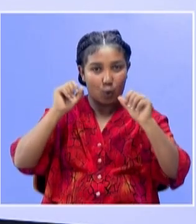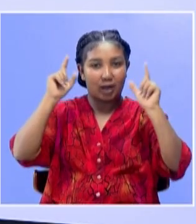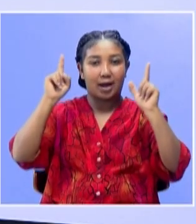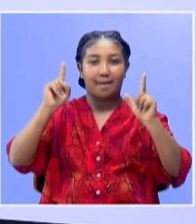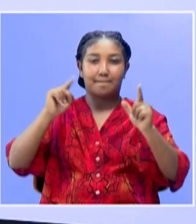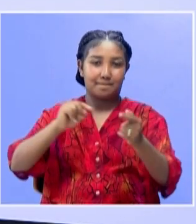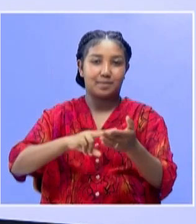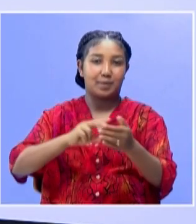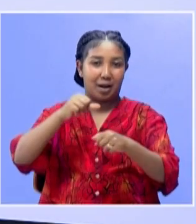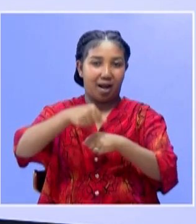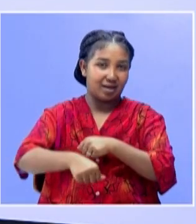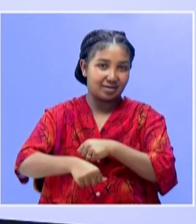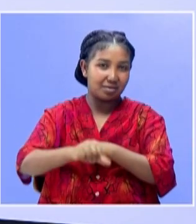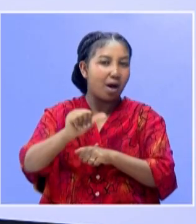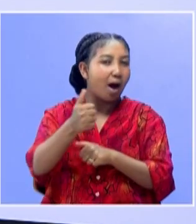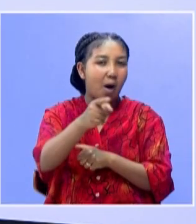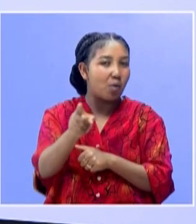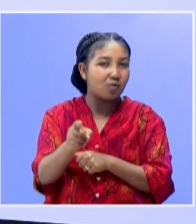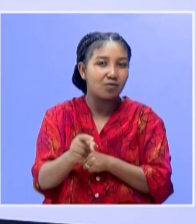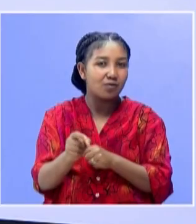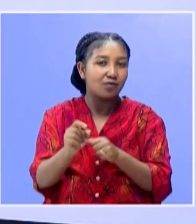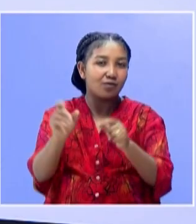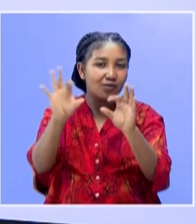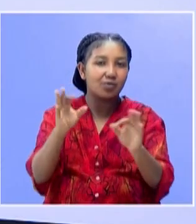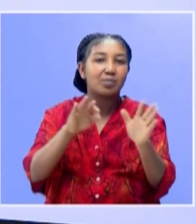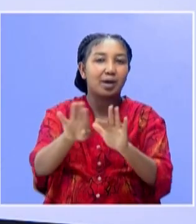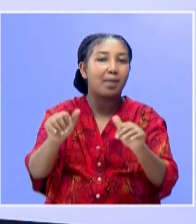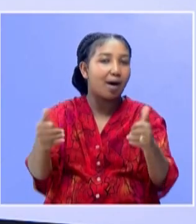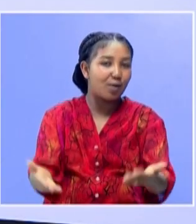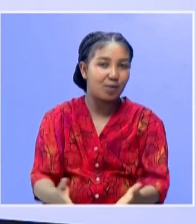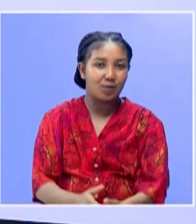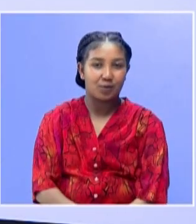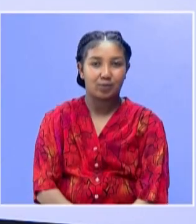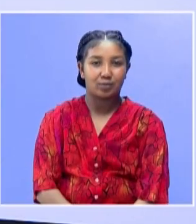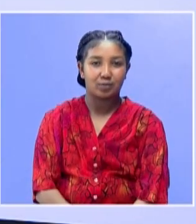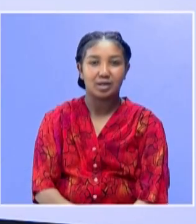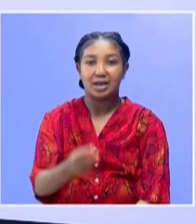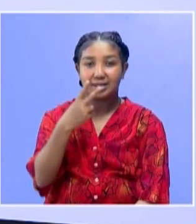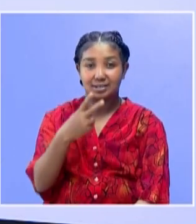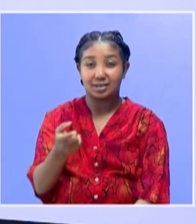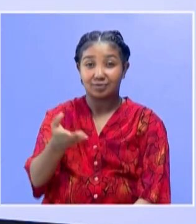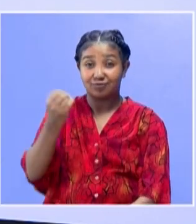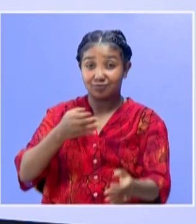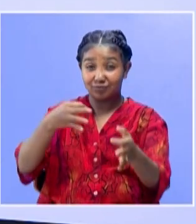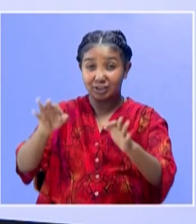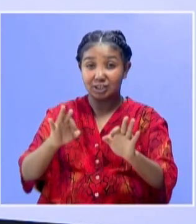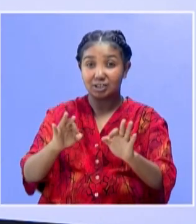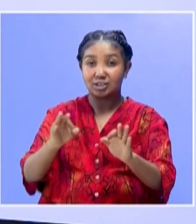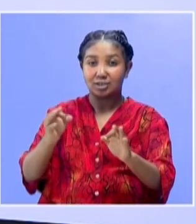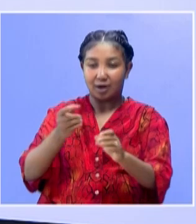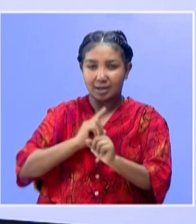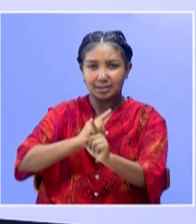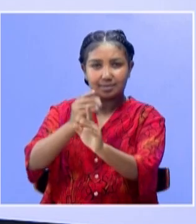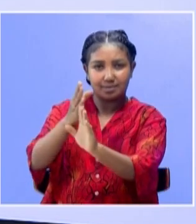late. How do you think is the correct form of the verb? Let's see, as I told you, before we